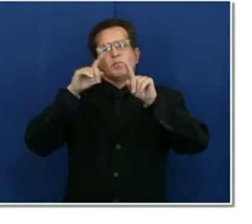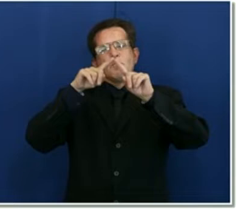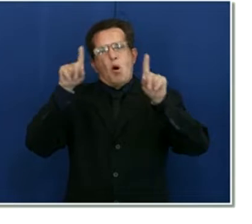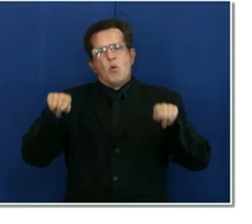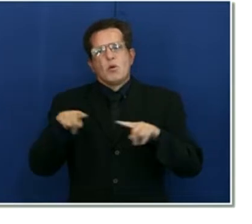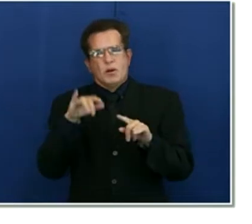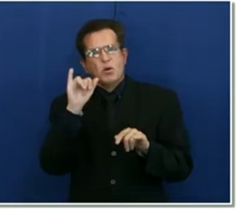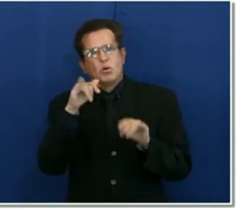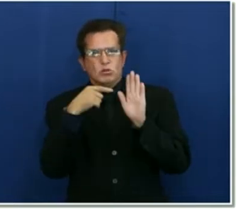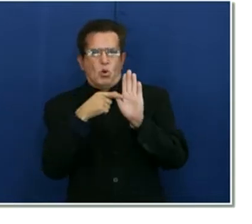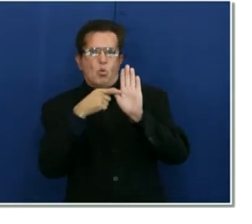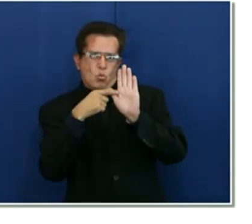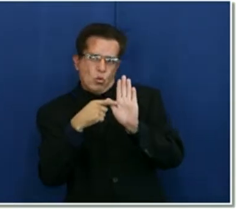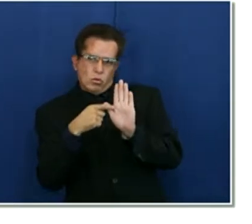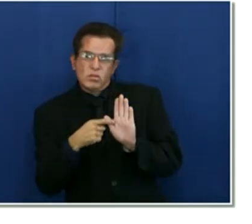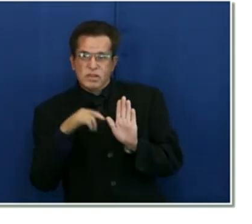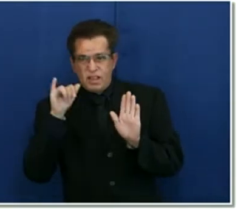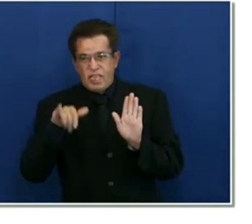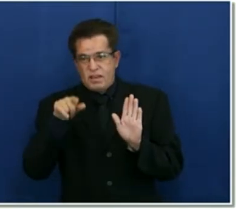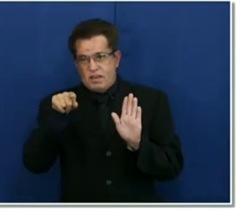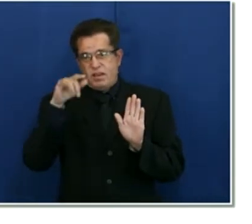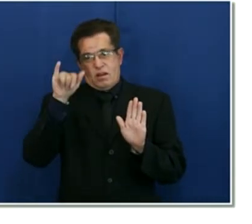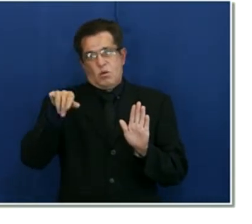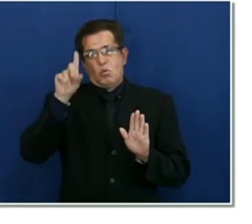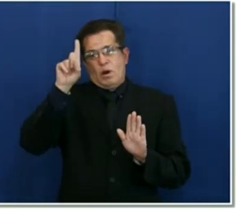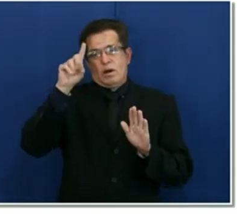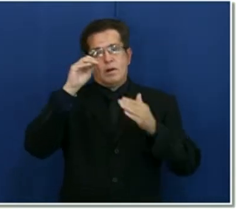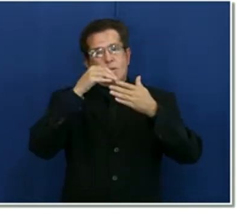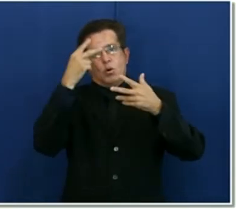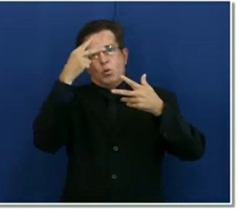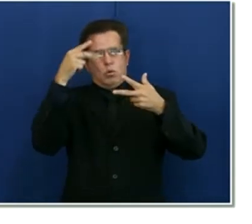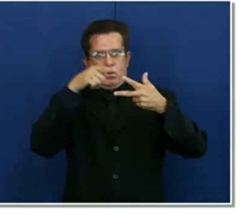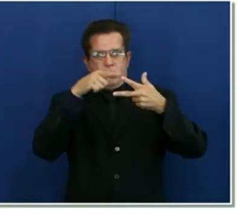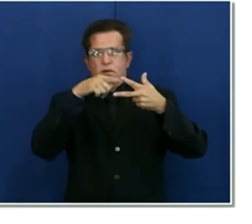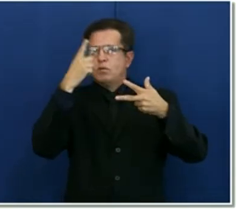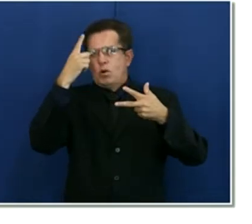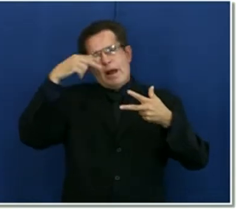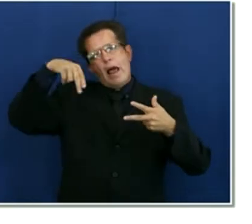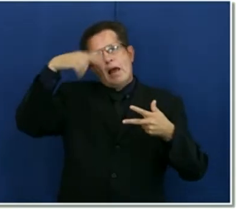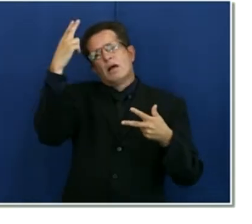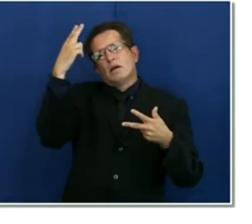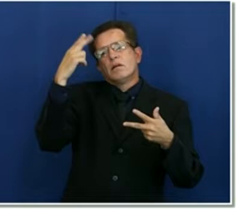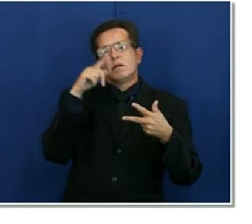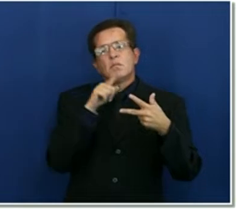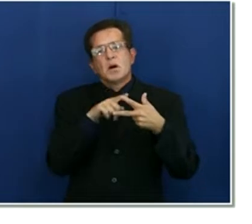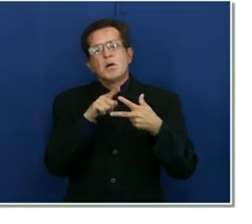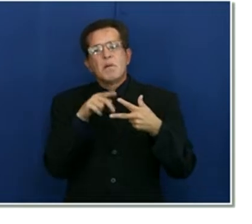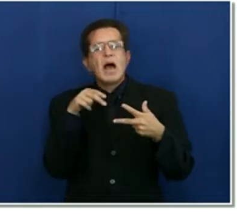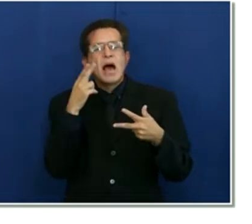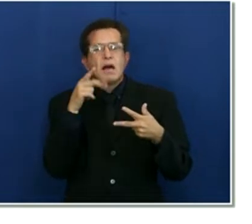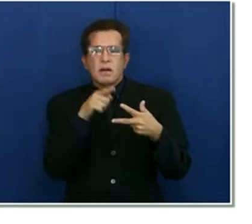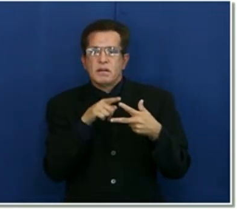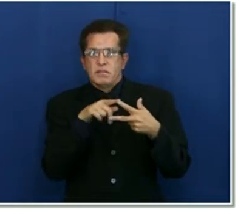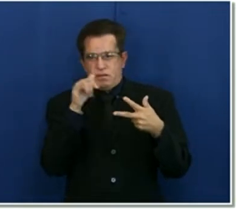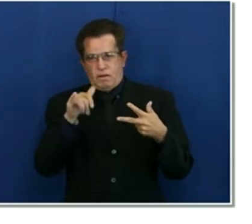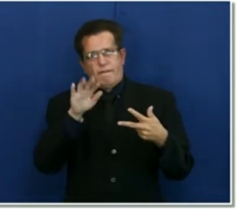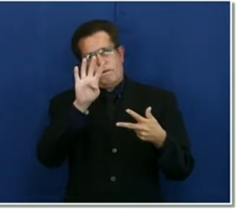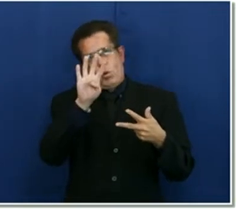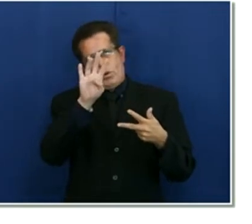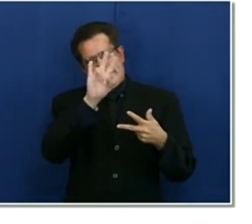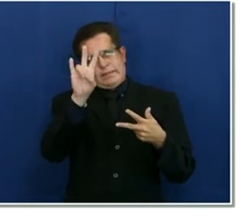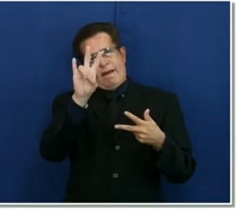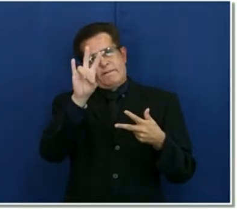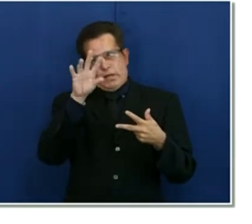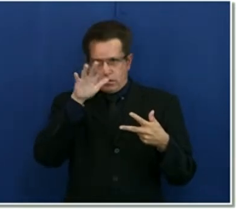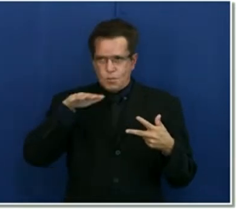This category is currently the only metric that has exceeded the threshold. Today, we are reporting 47 total